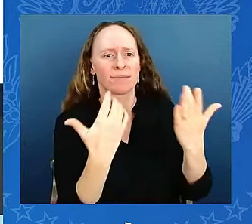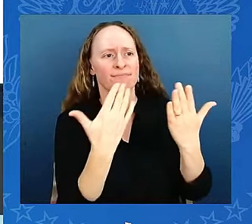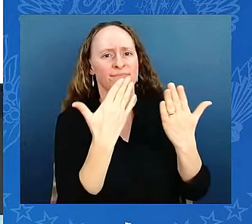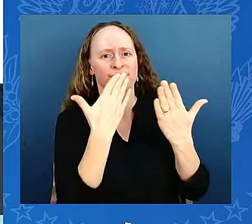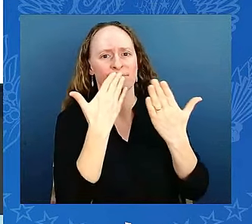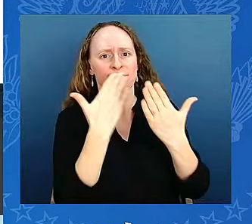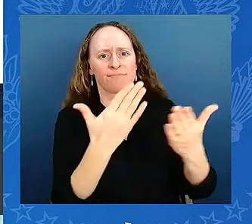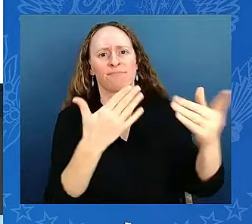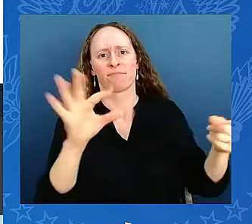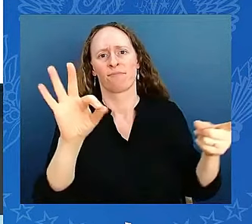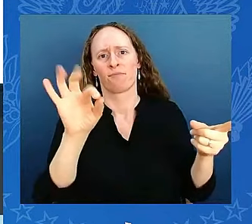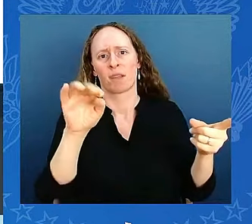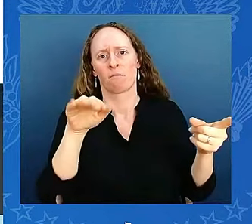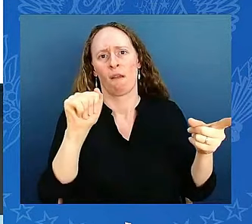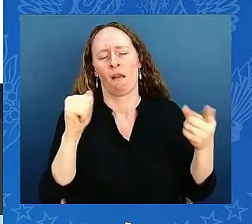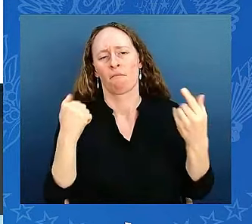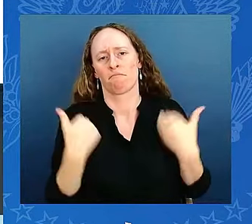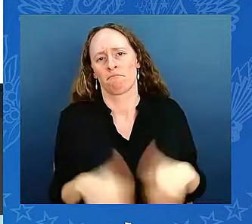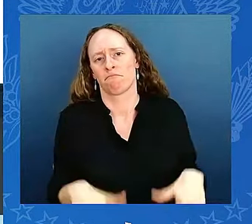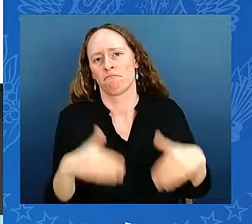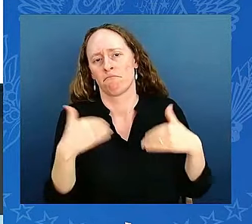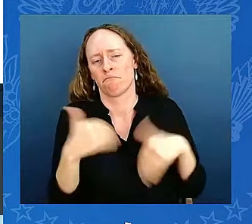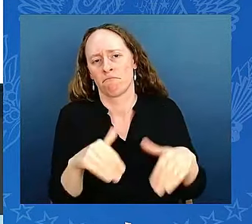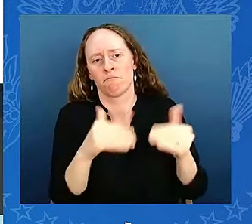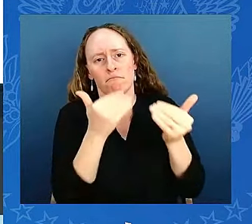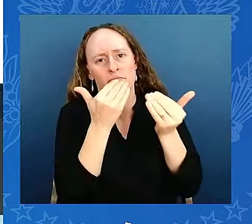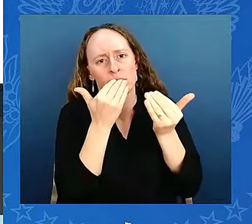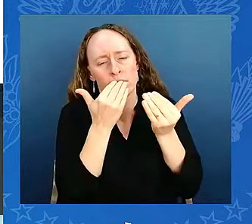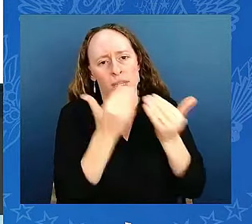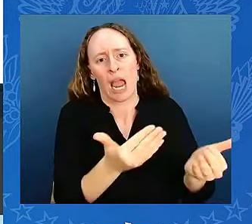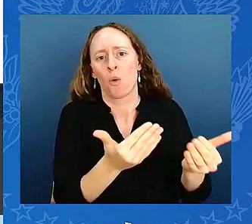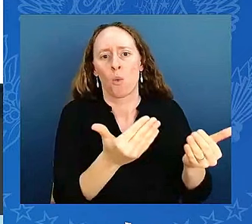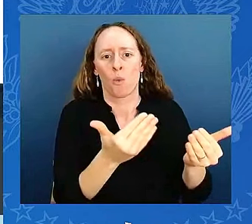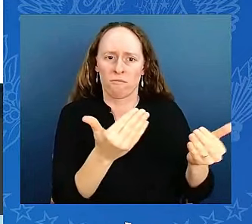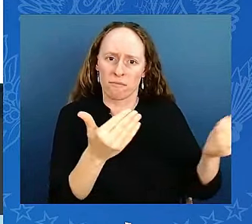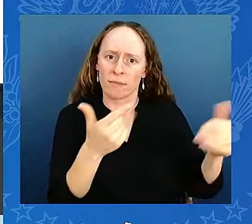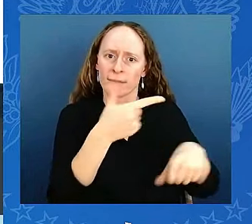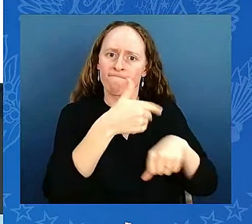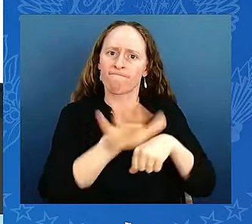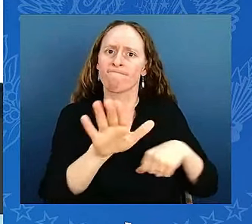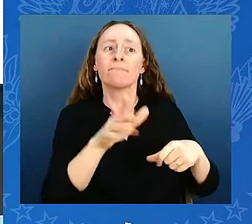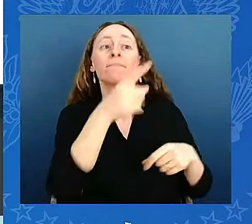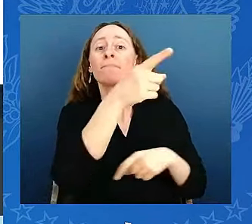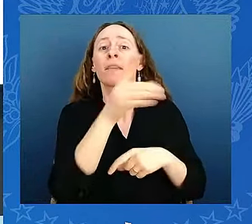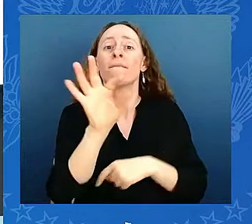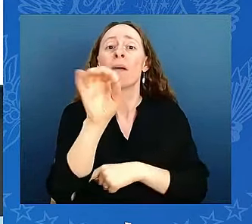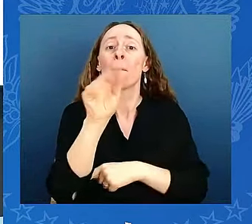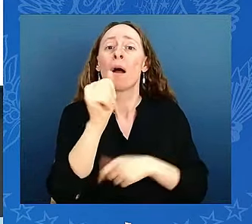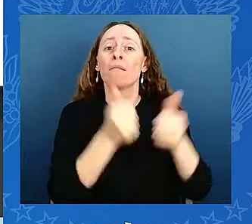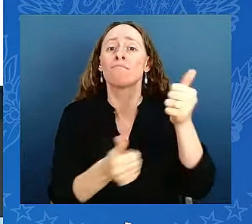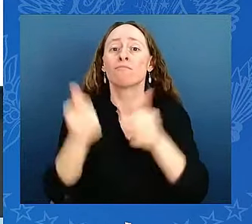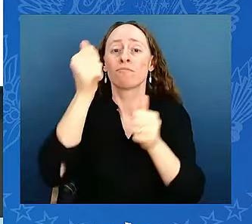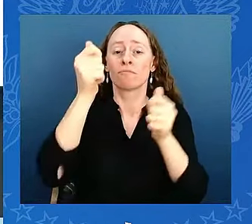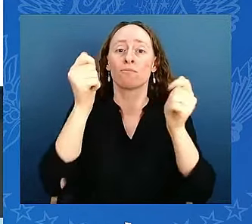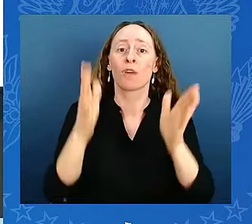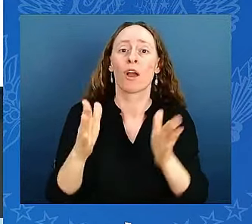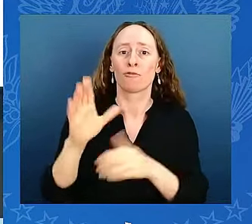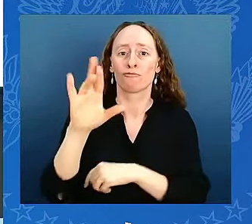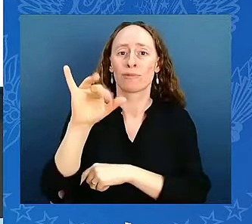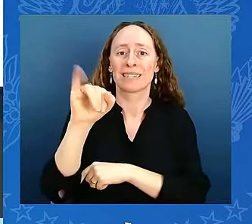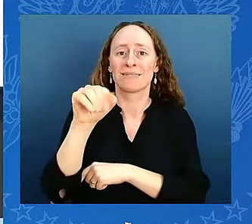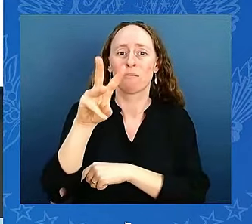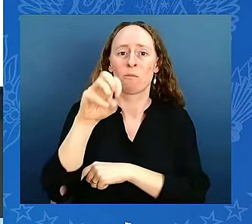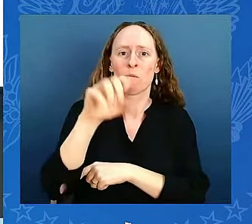sending Administrator Criswell, who has been on the ground with me in Western North Carolina, as we are